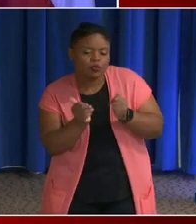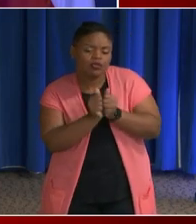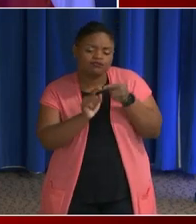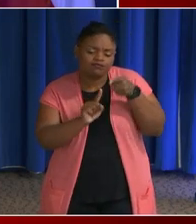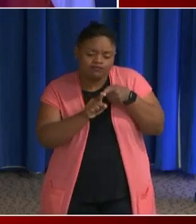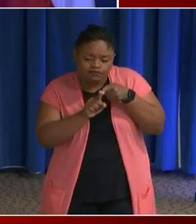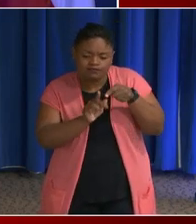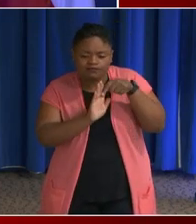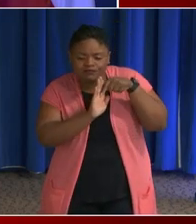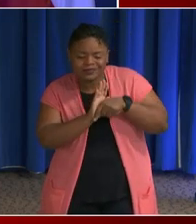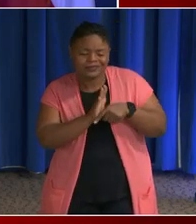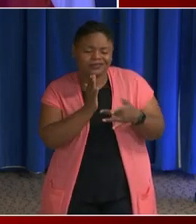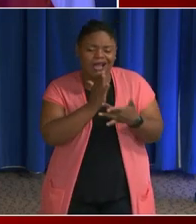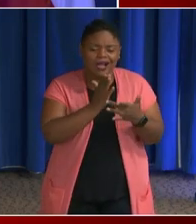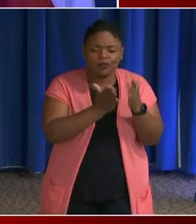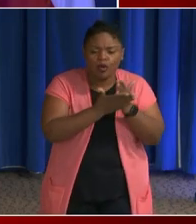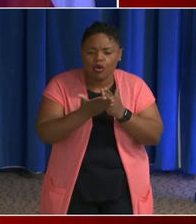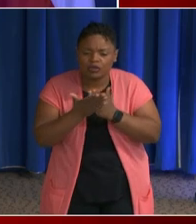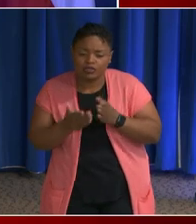of the bill.